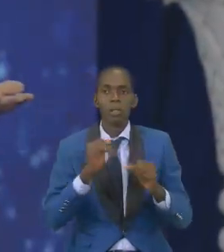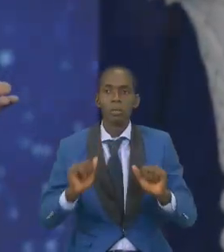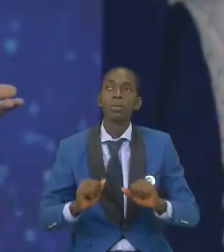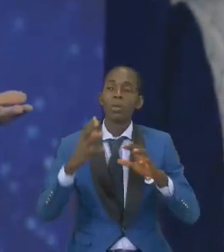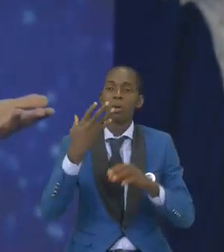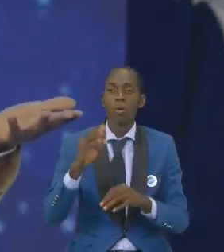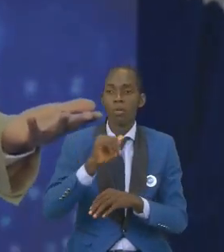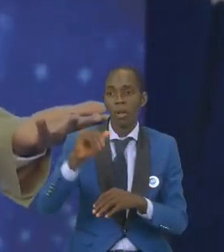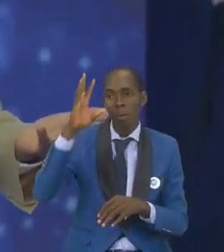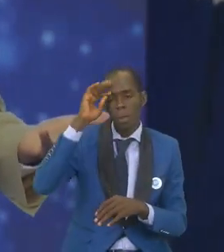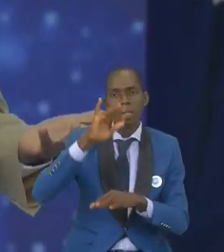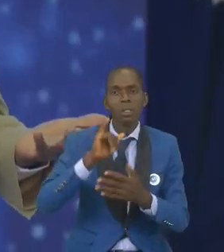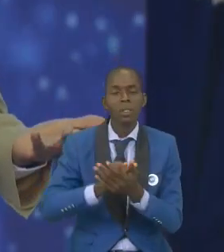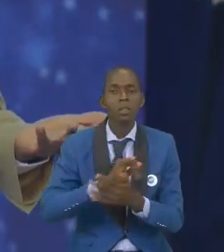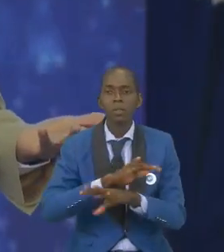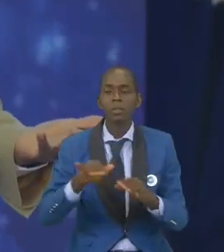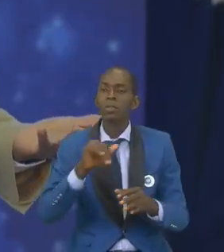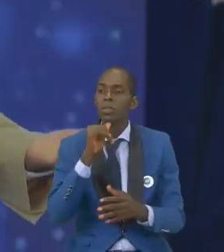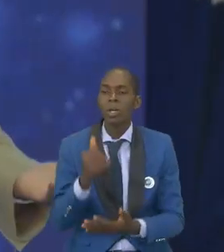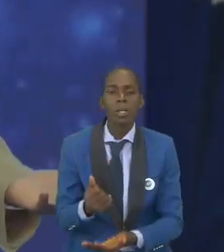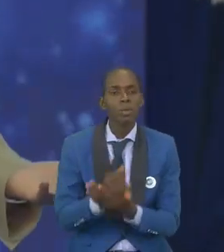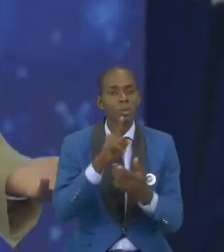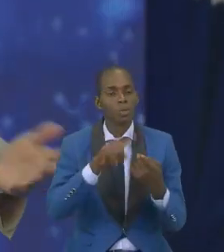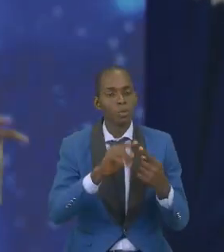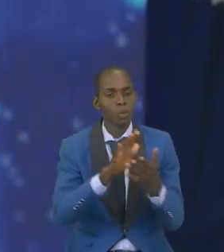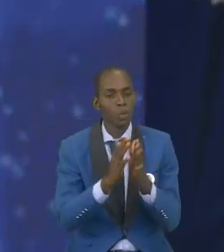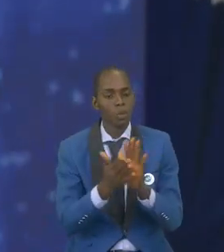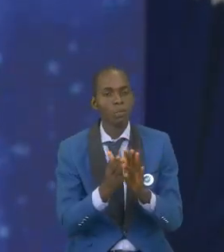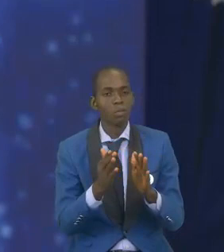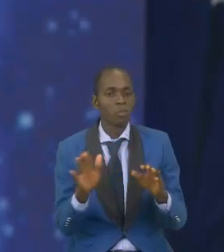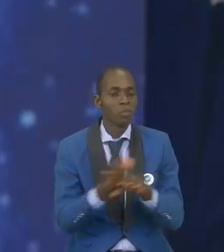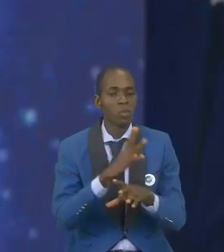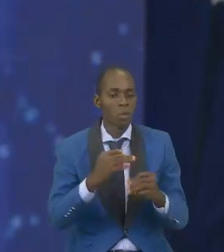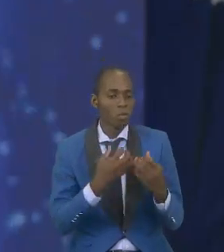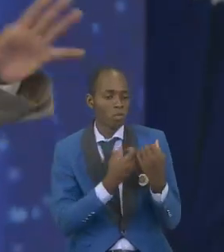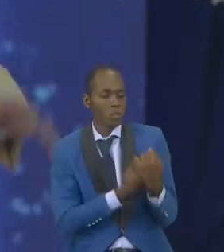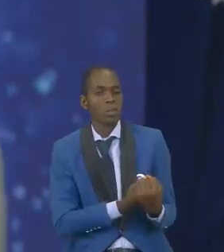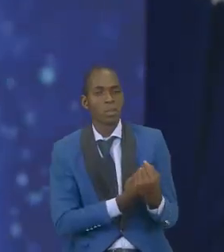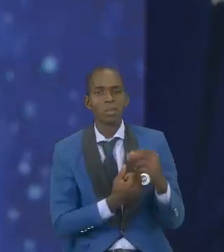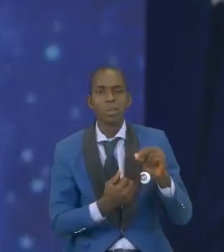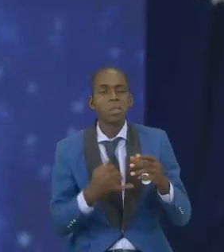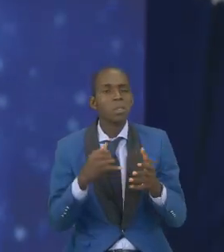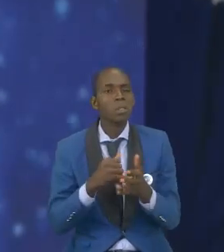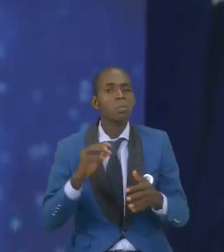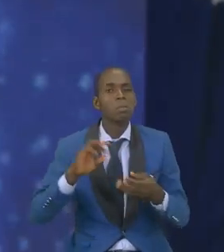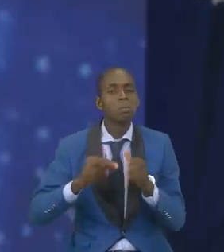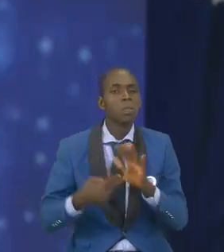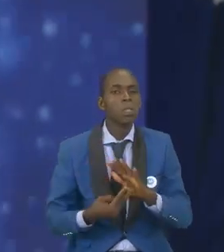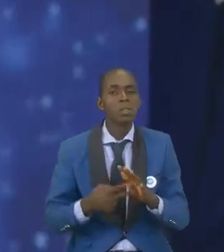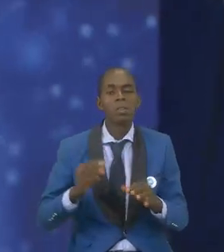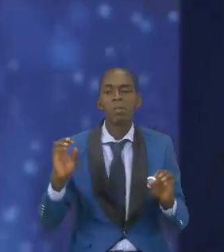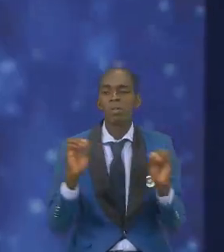that doesn't make you have courage and conviction. It does nothing good for